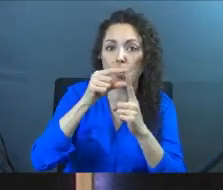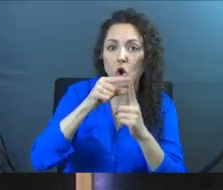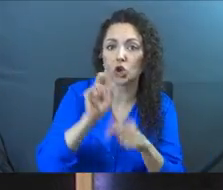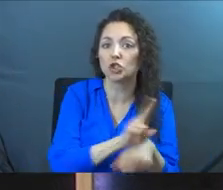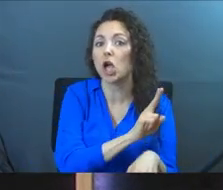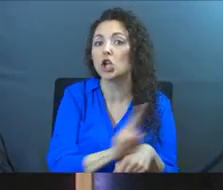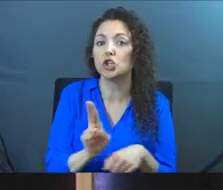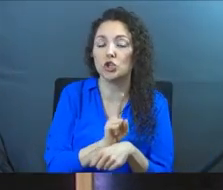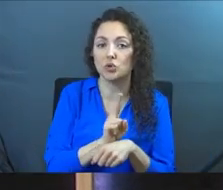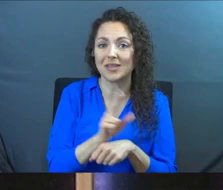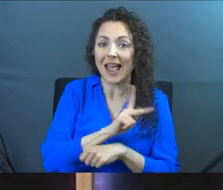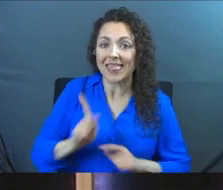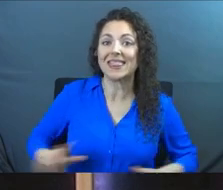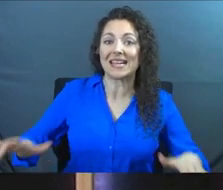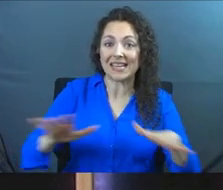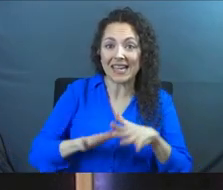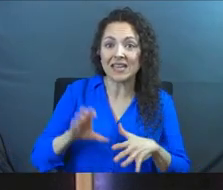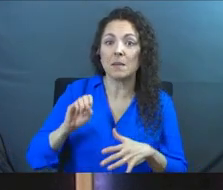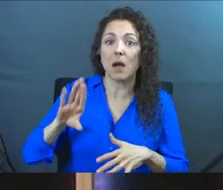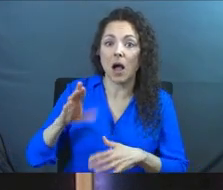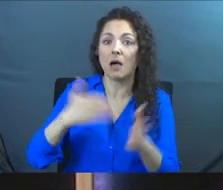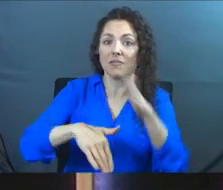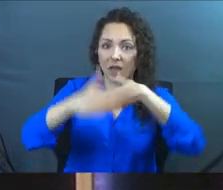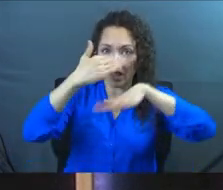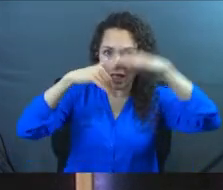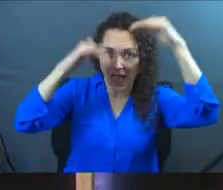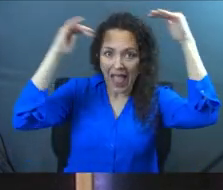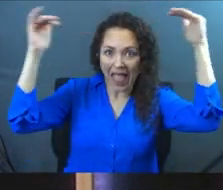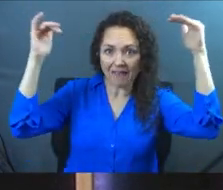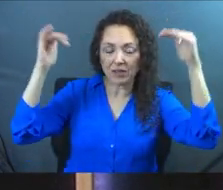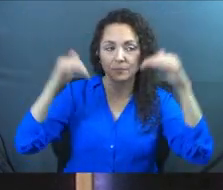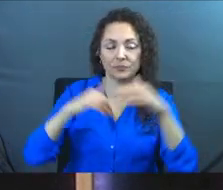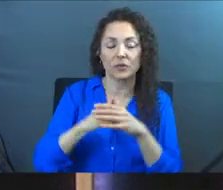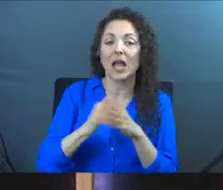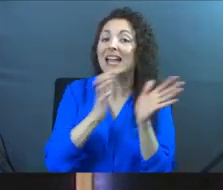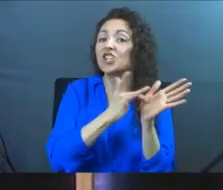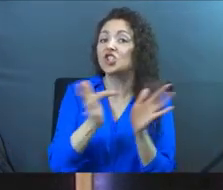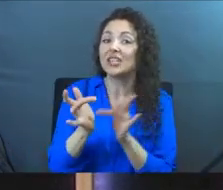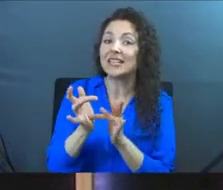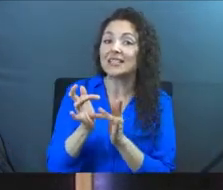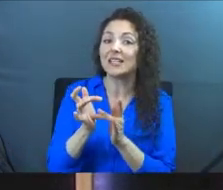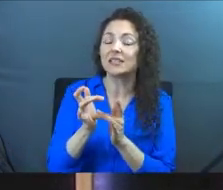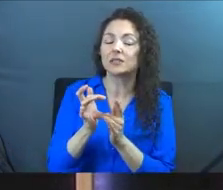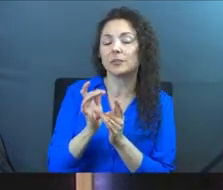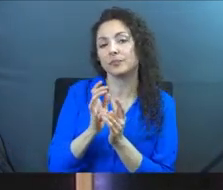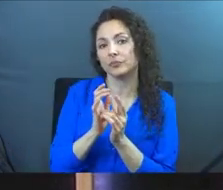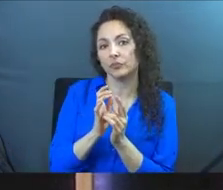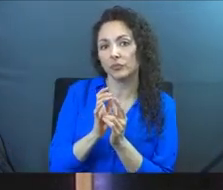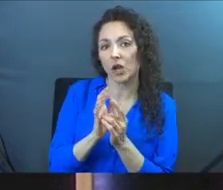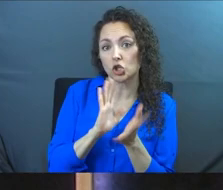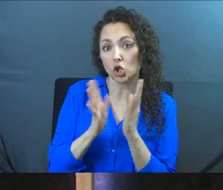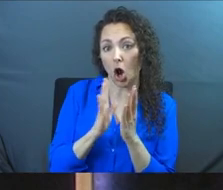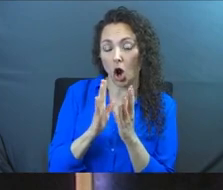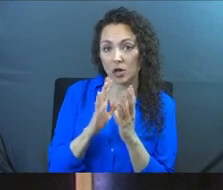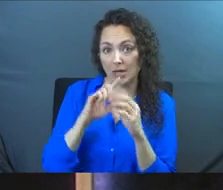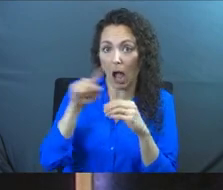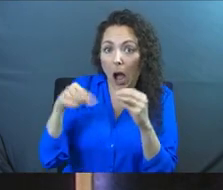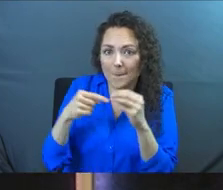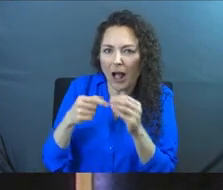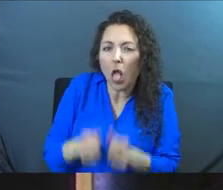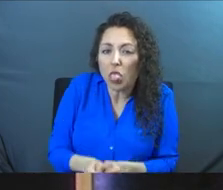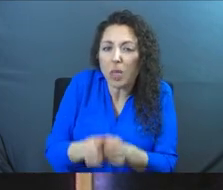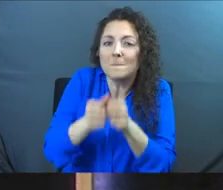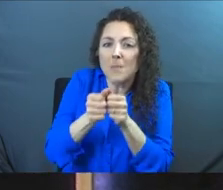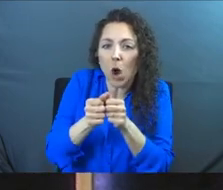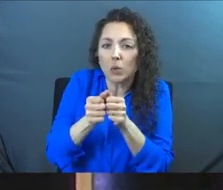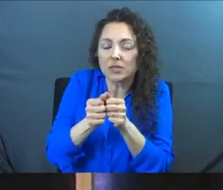is the same thing, the kingdom of heaven. The other thing to say is that Jesus talked, the thing he talked about the most